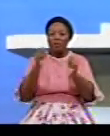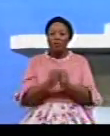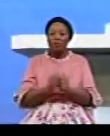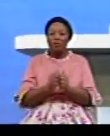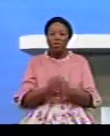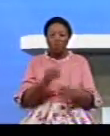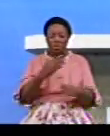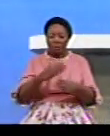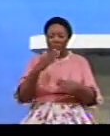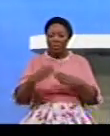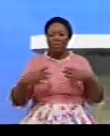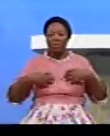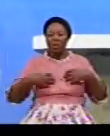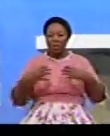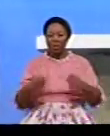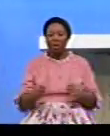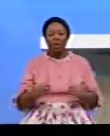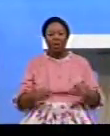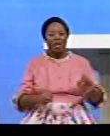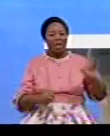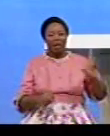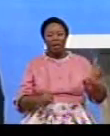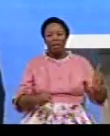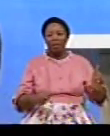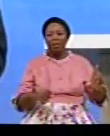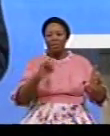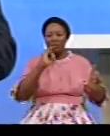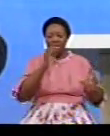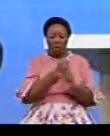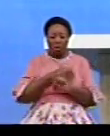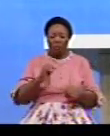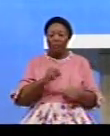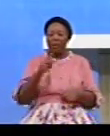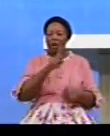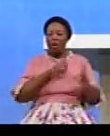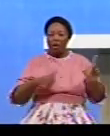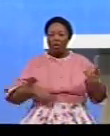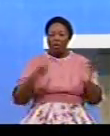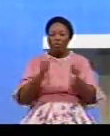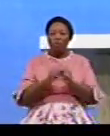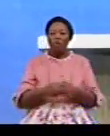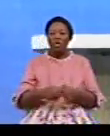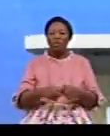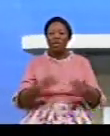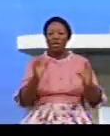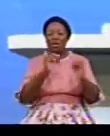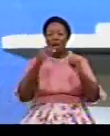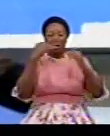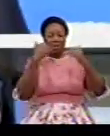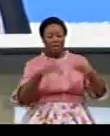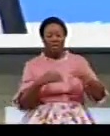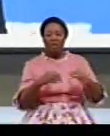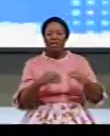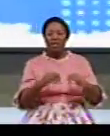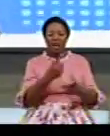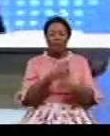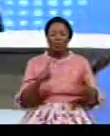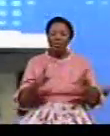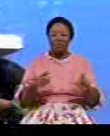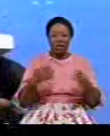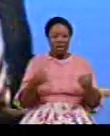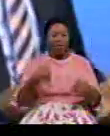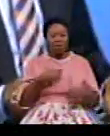me, and I shall be whiter than snow. Tonight is that night. He will cleanse you on